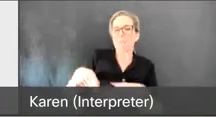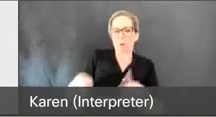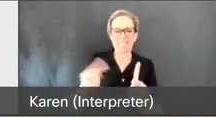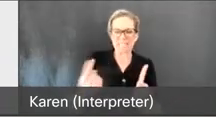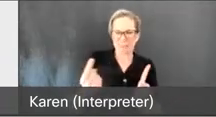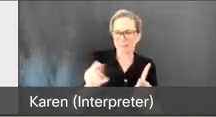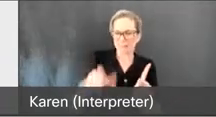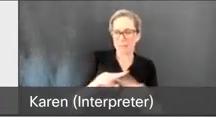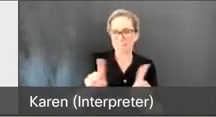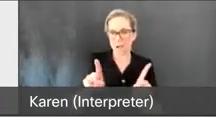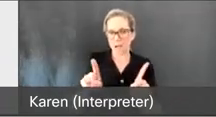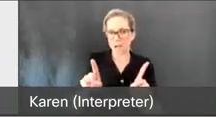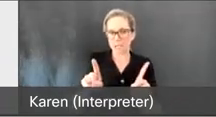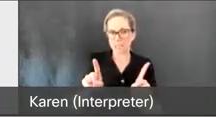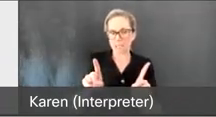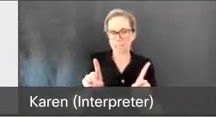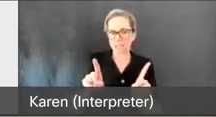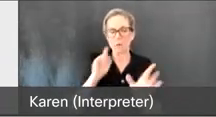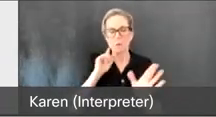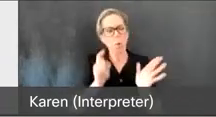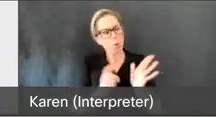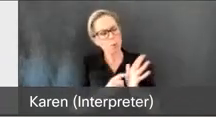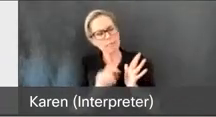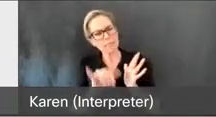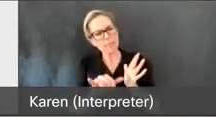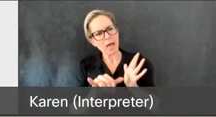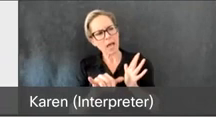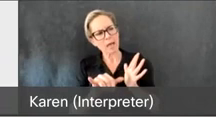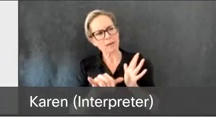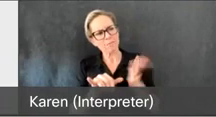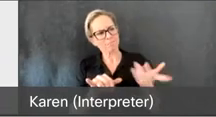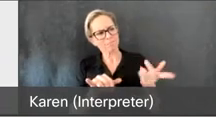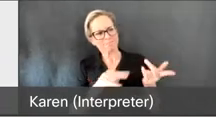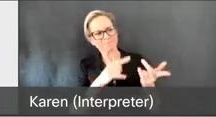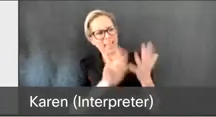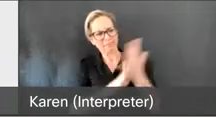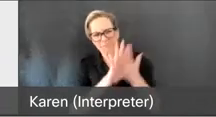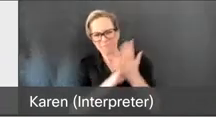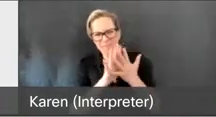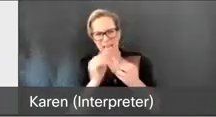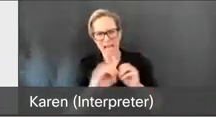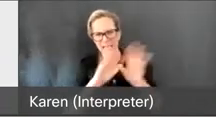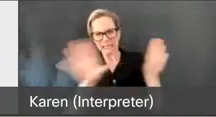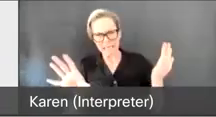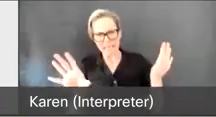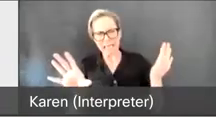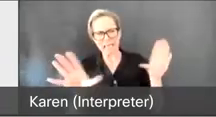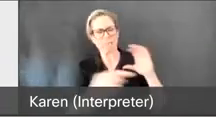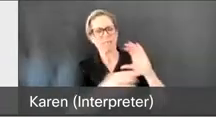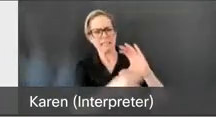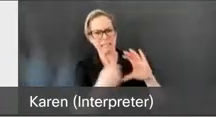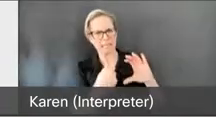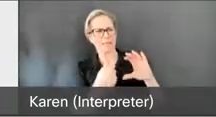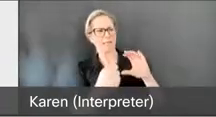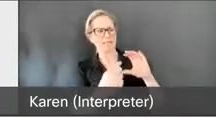I've been hitting some doors in that office. Like they're not very transparent, and obviously I've been sending emails and phone